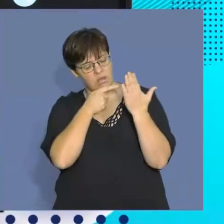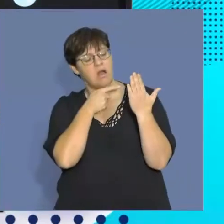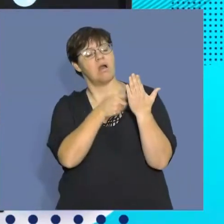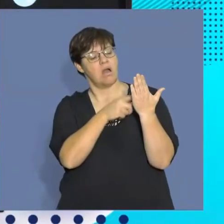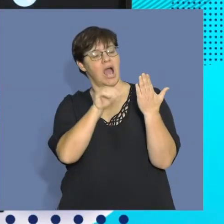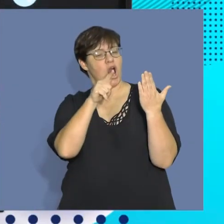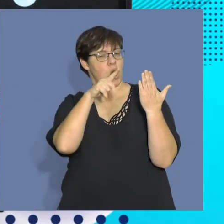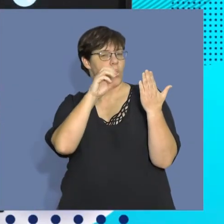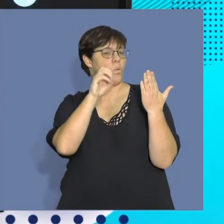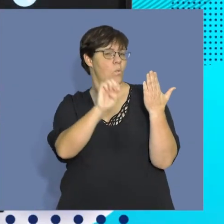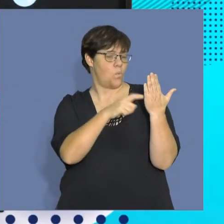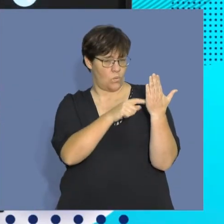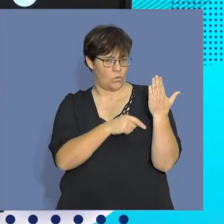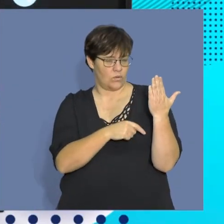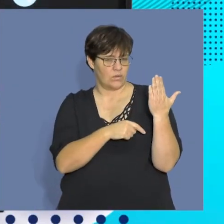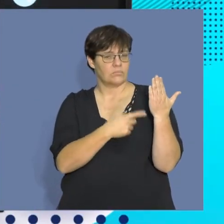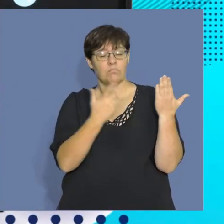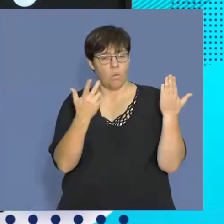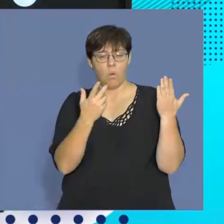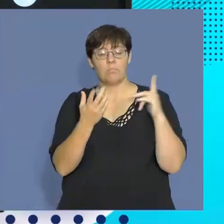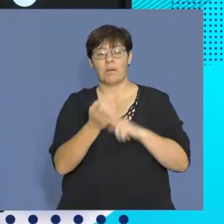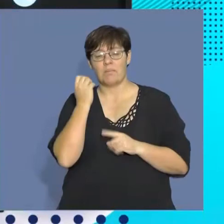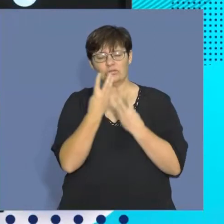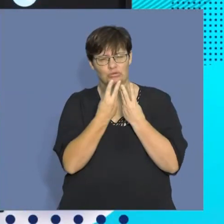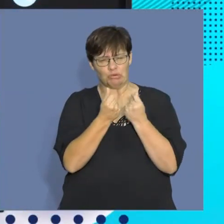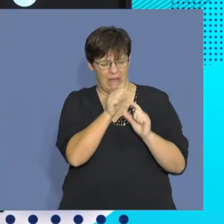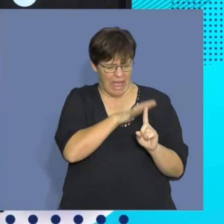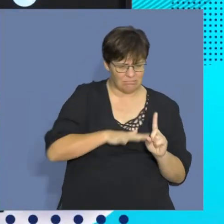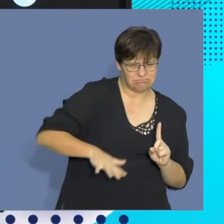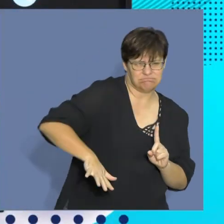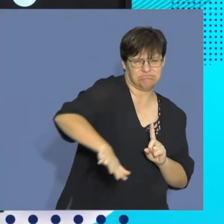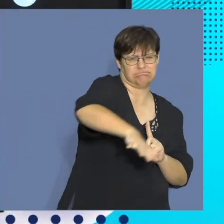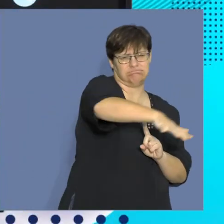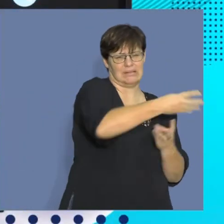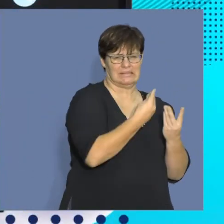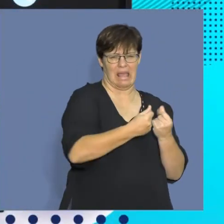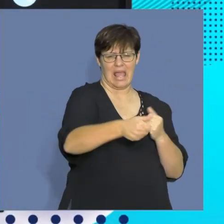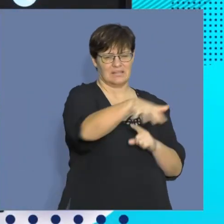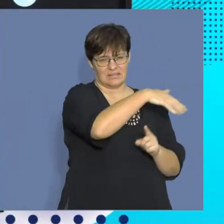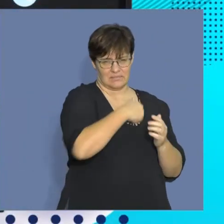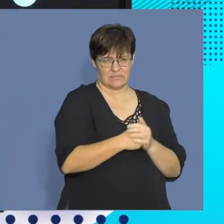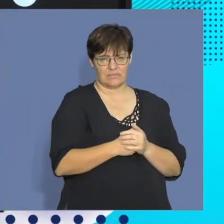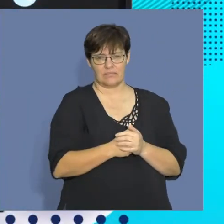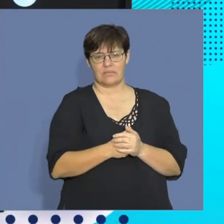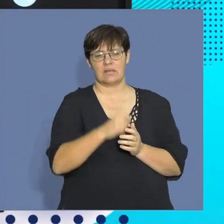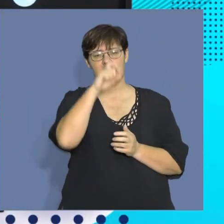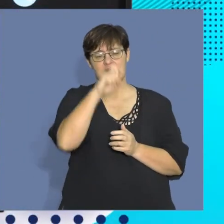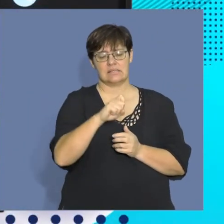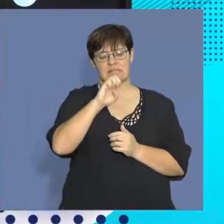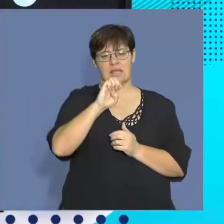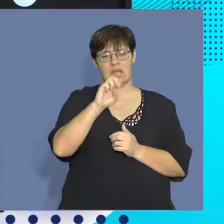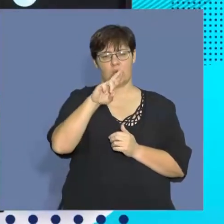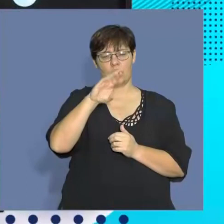in different textbooks seen aloe plants. These are plants that generally are found in dry, arid conditions, and we refer to those as